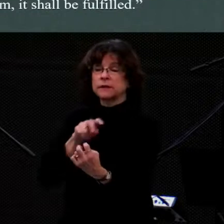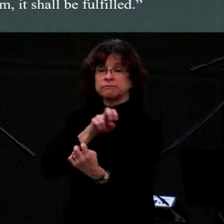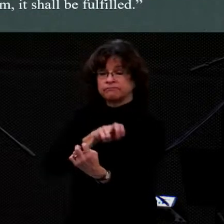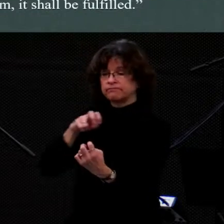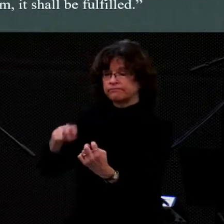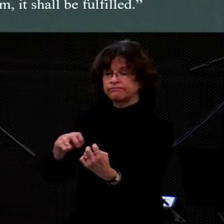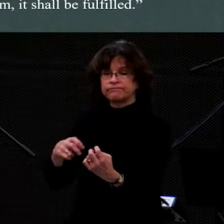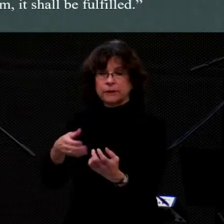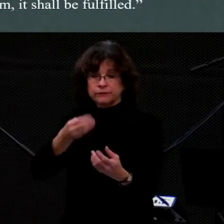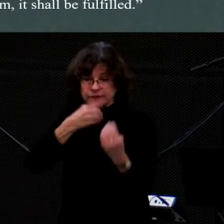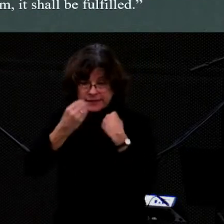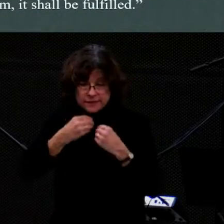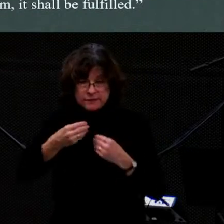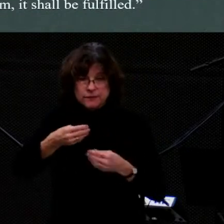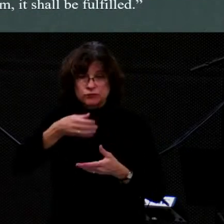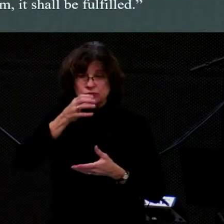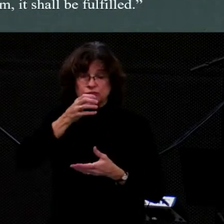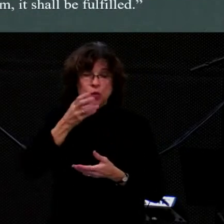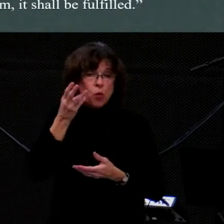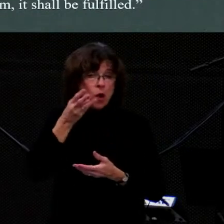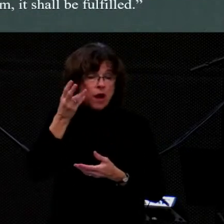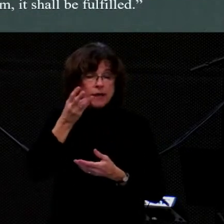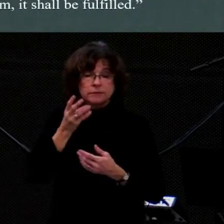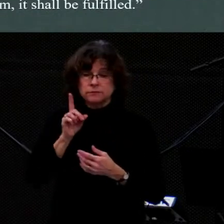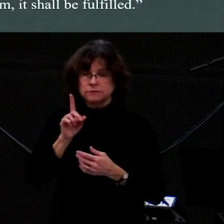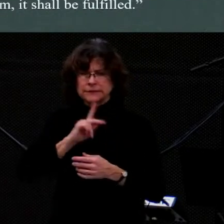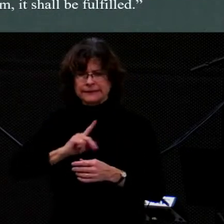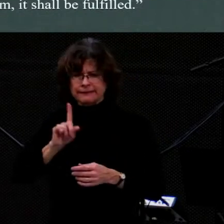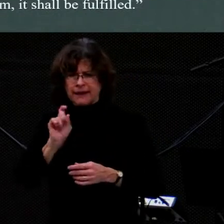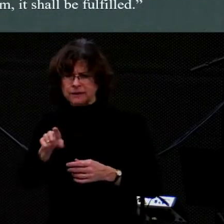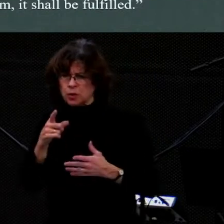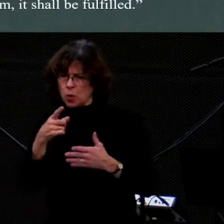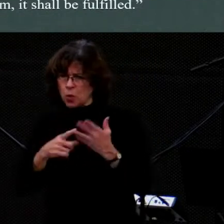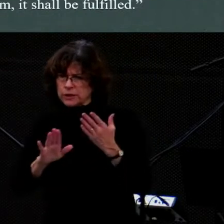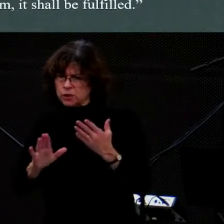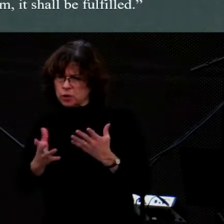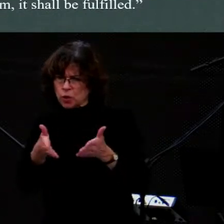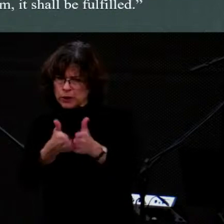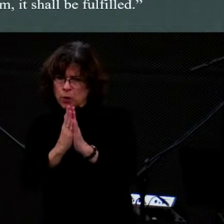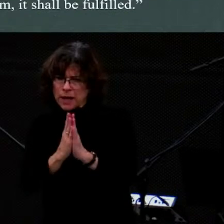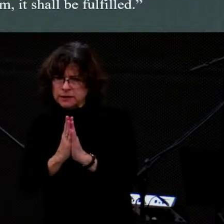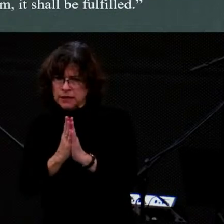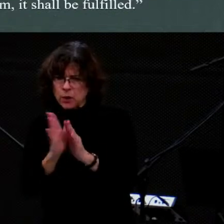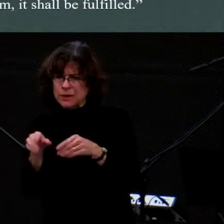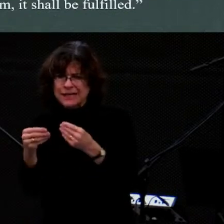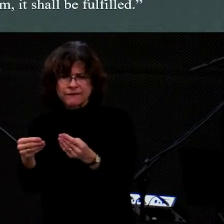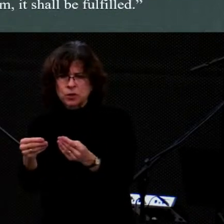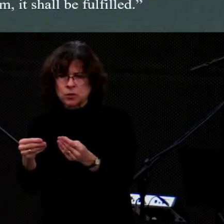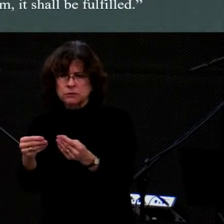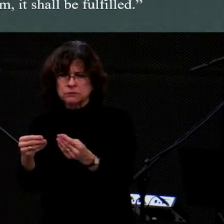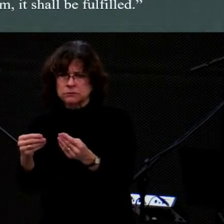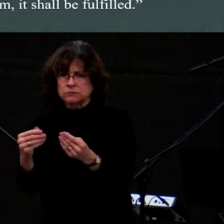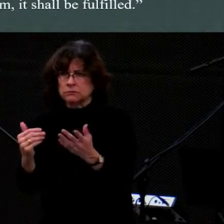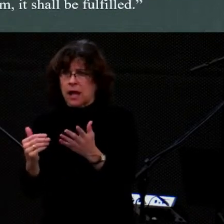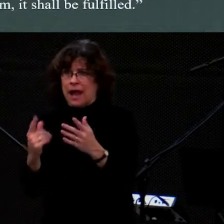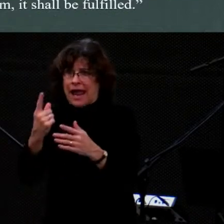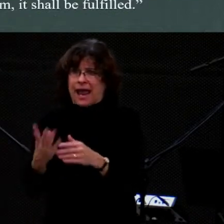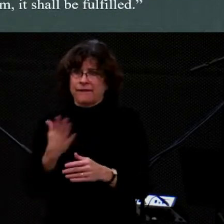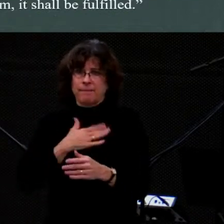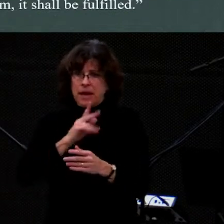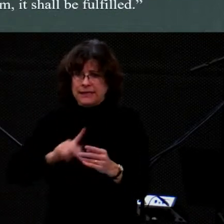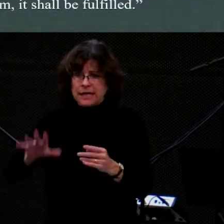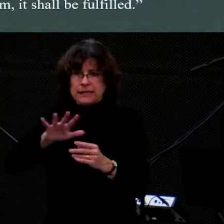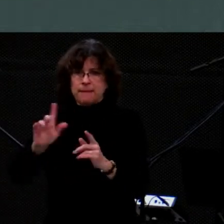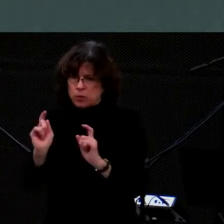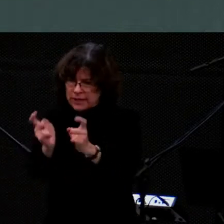Esther, "What is your wish? It shall be granted you. What is your request? Even to the half of my kingdom, it shall be